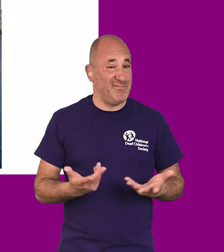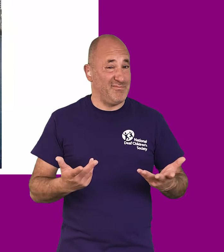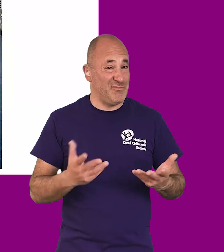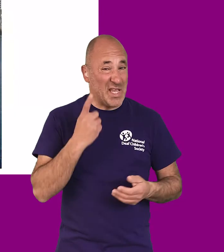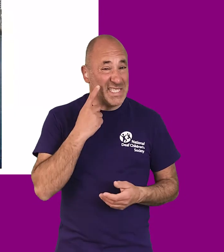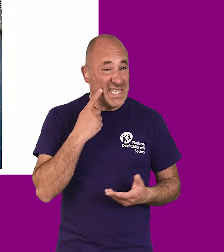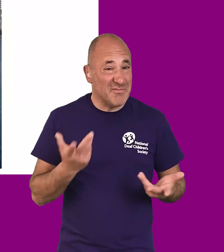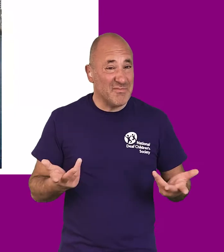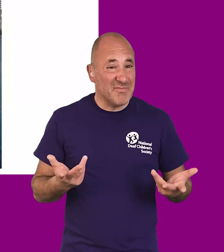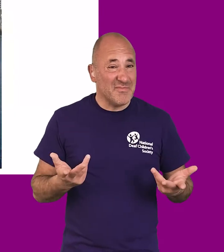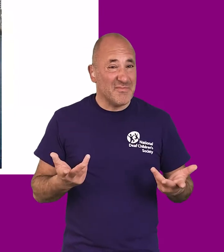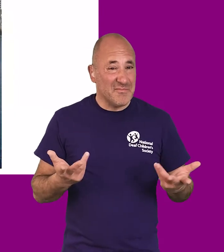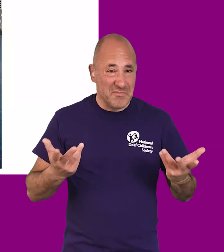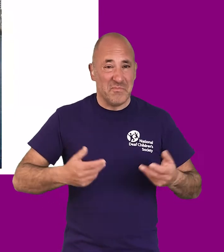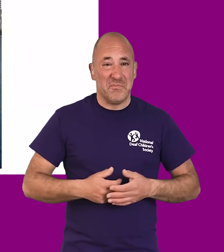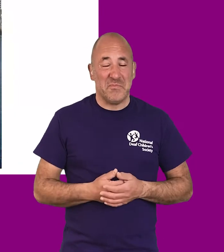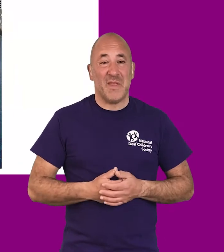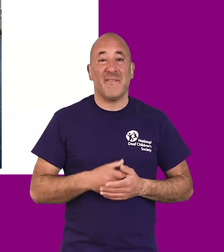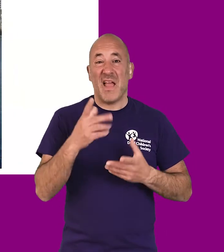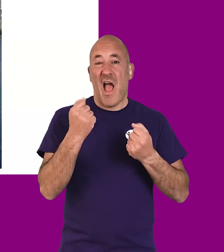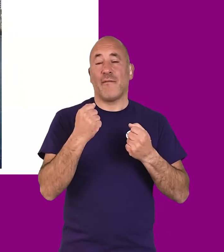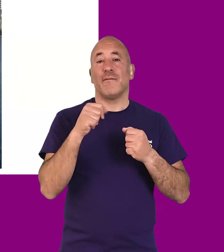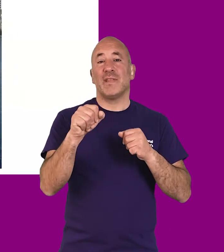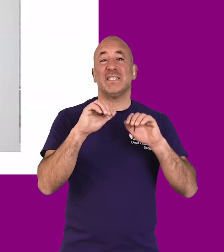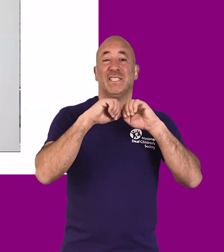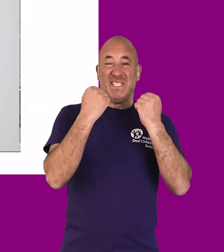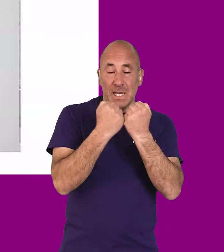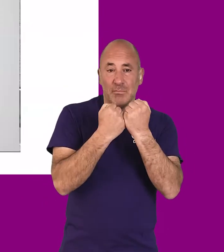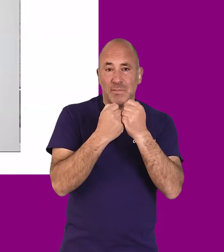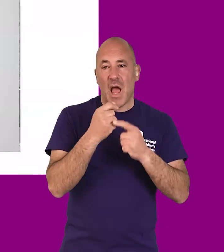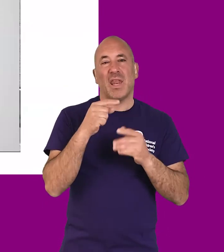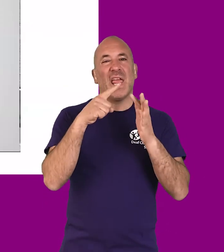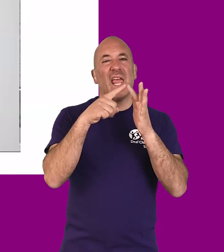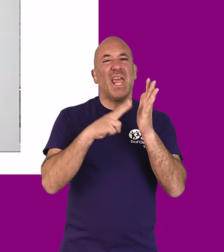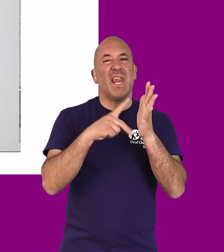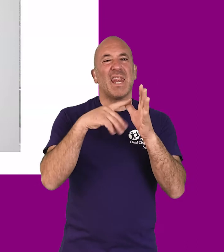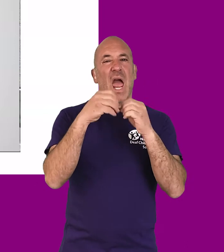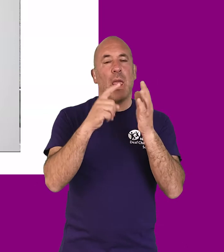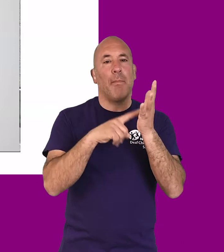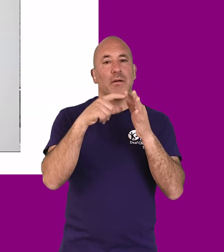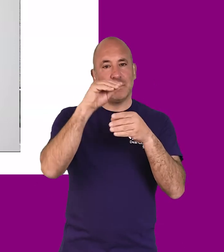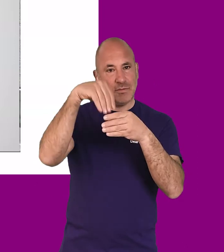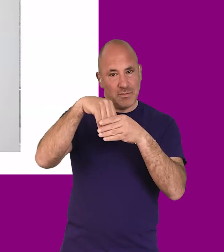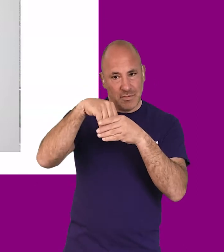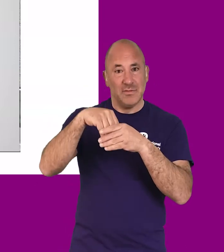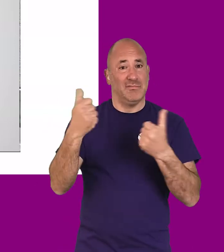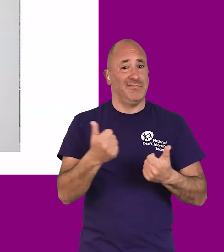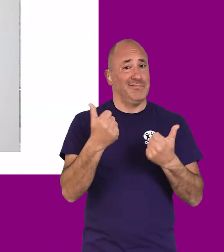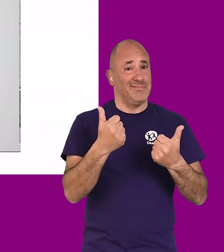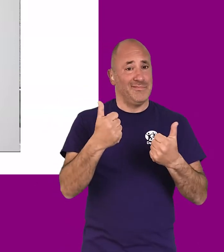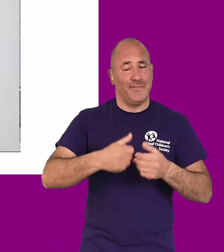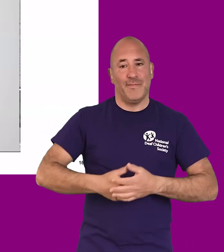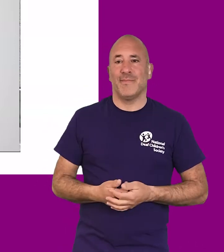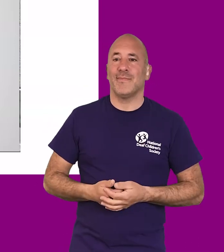That's quite straightforward as long as they are enabled within Teams.